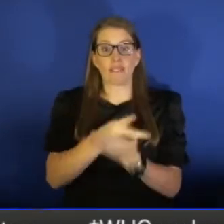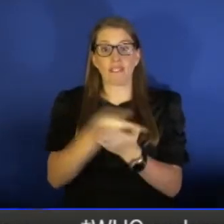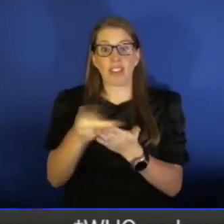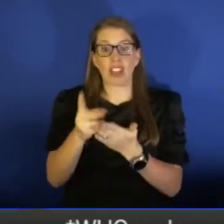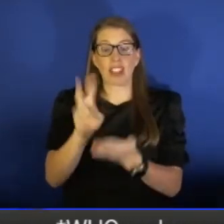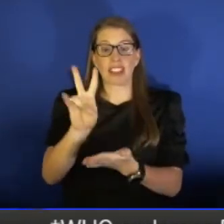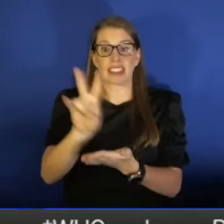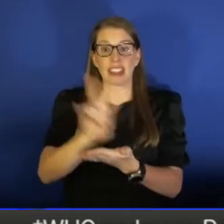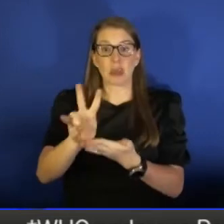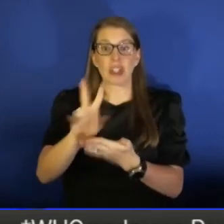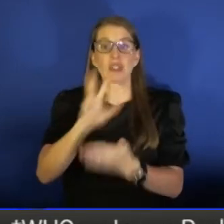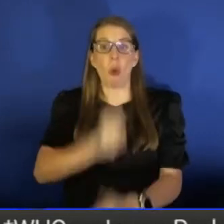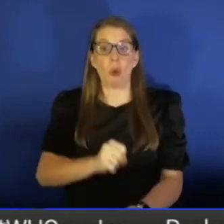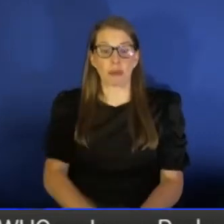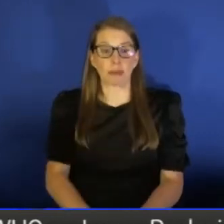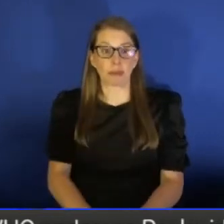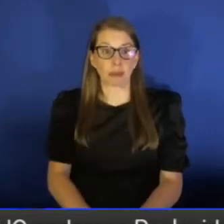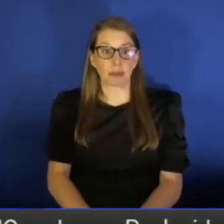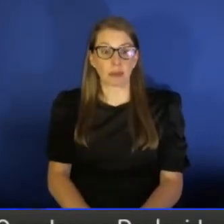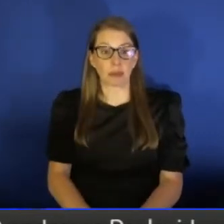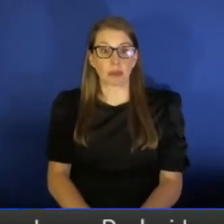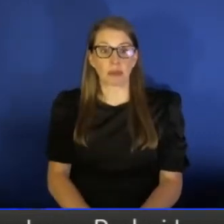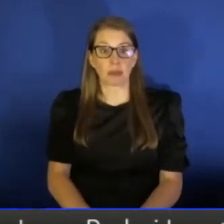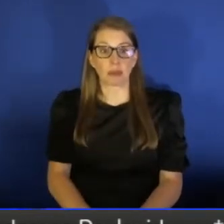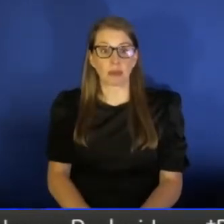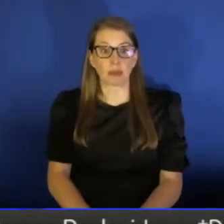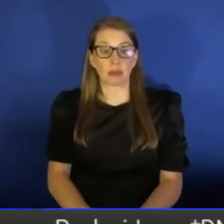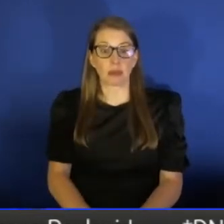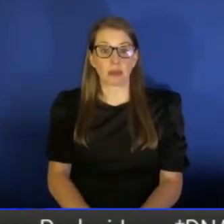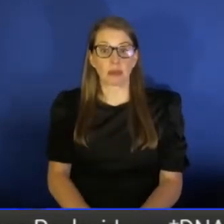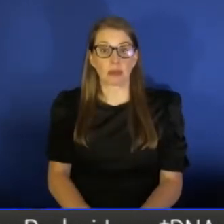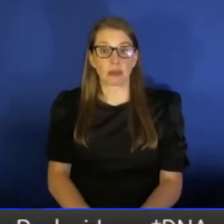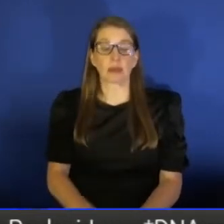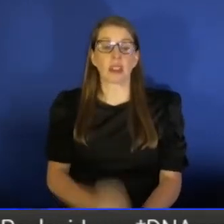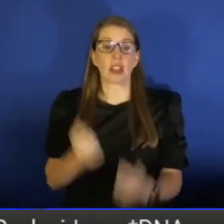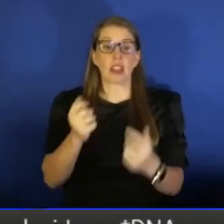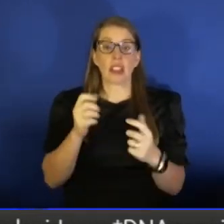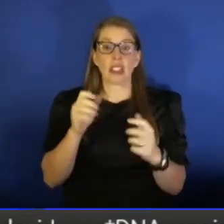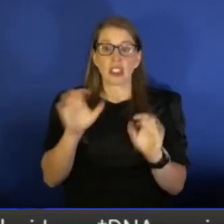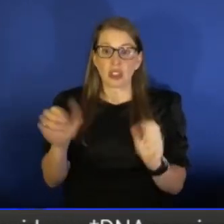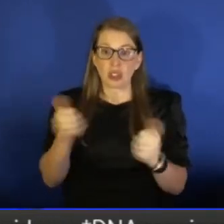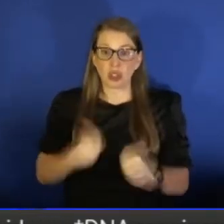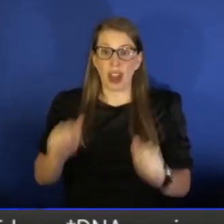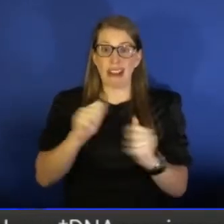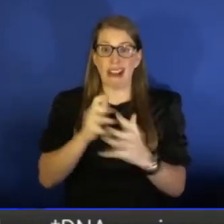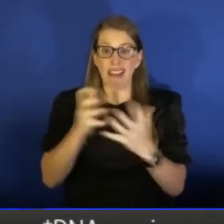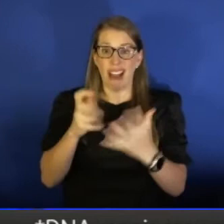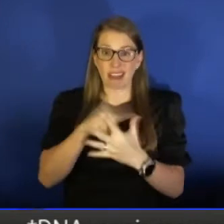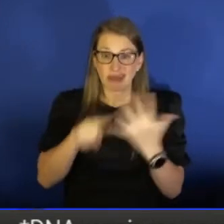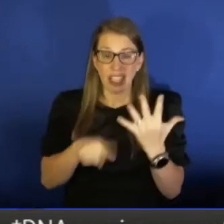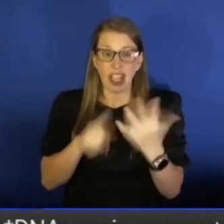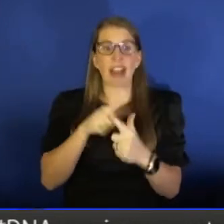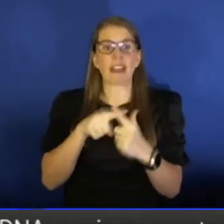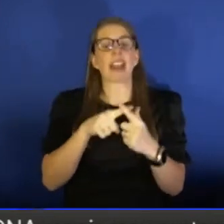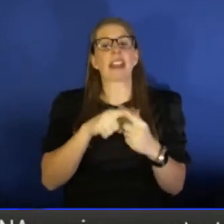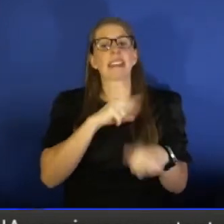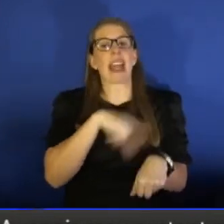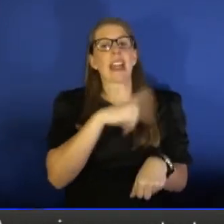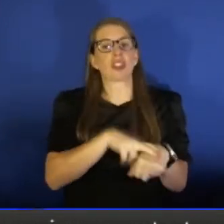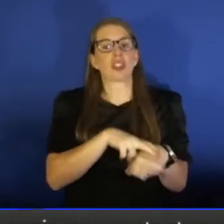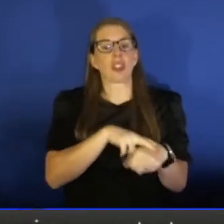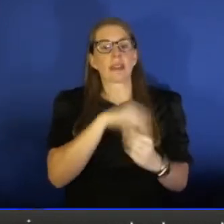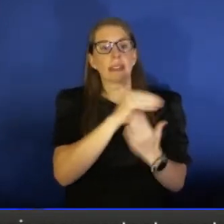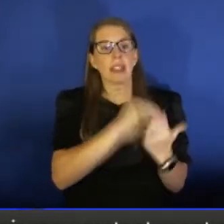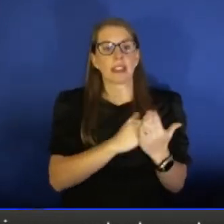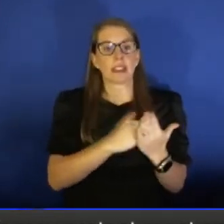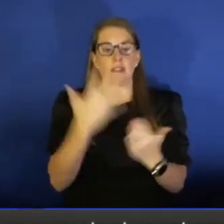old. Did a lot of things, to try to help him get better. Then he was listed on the national list at 5 months old with 2 years to live